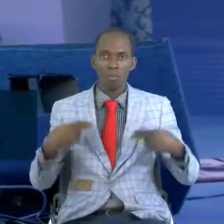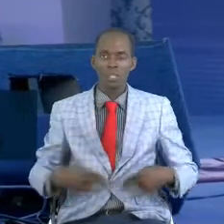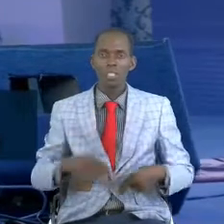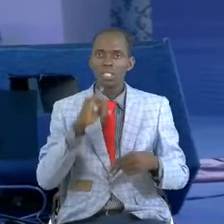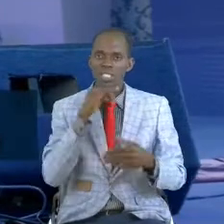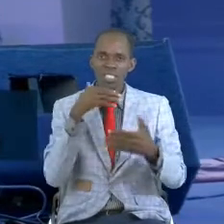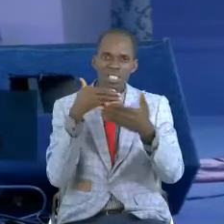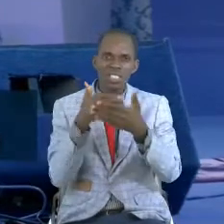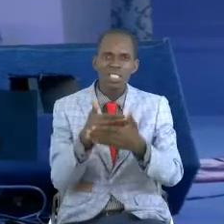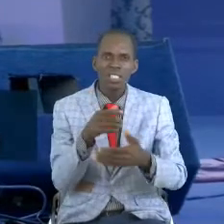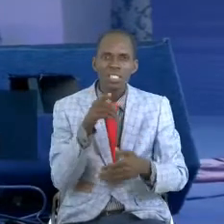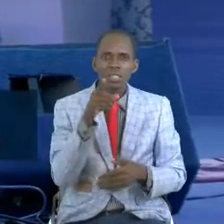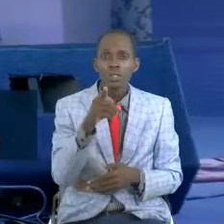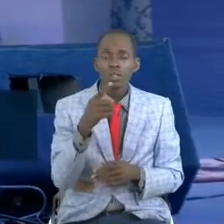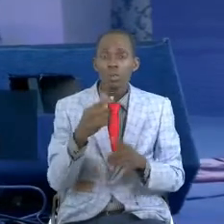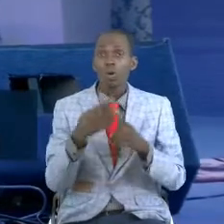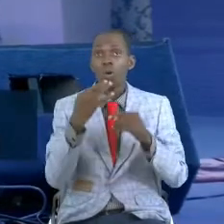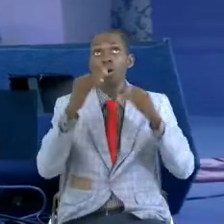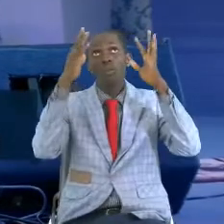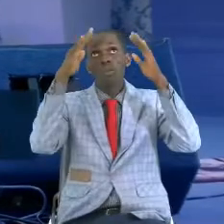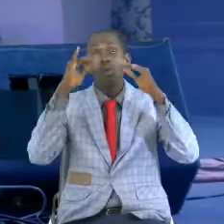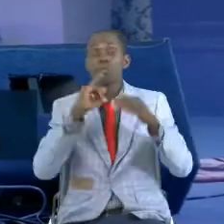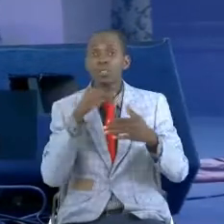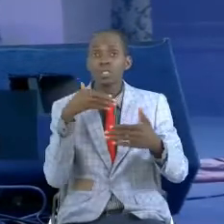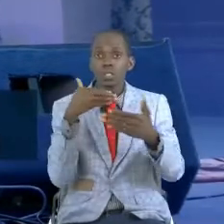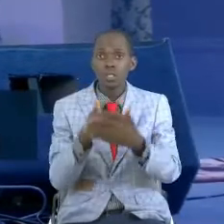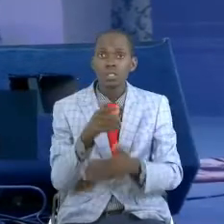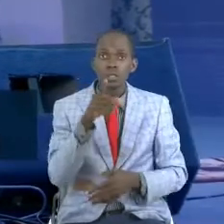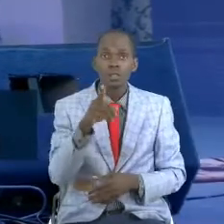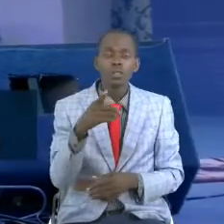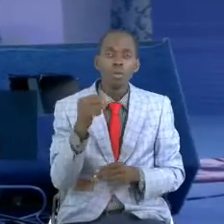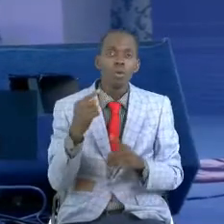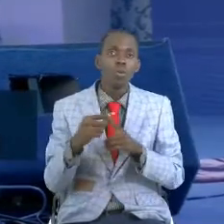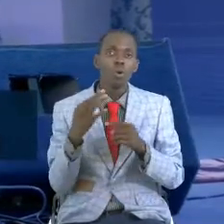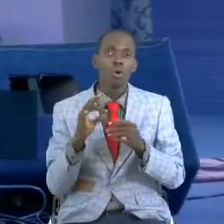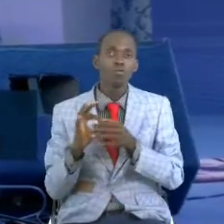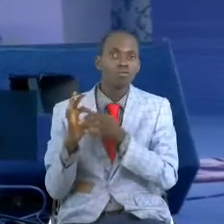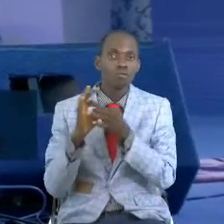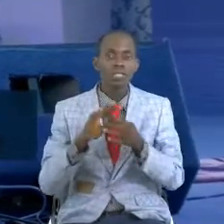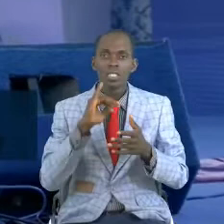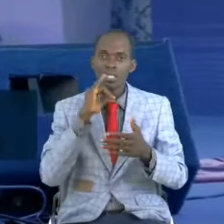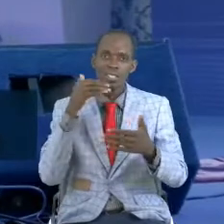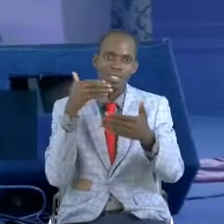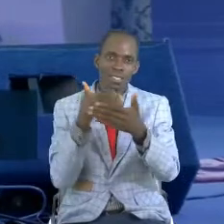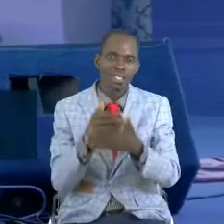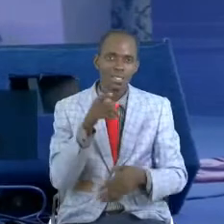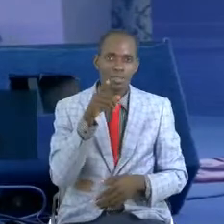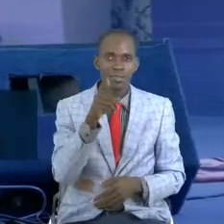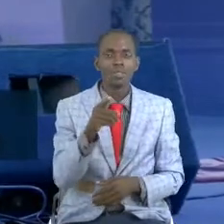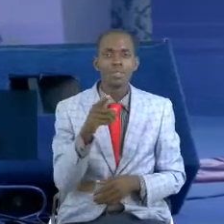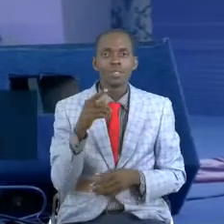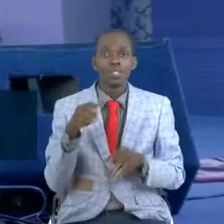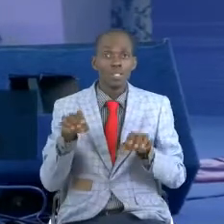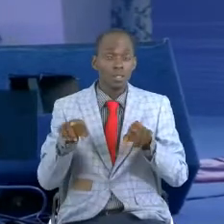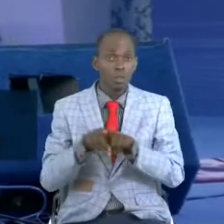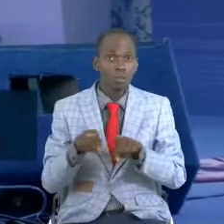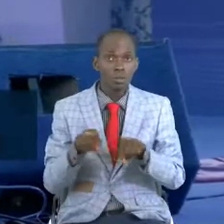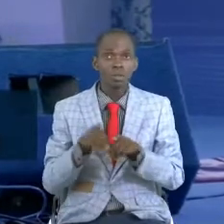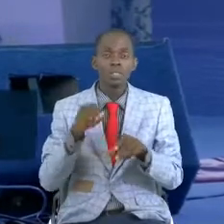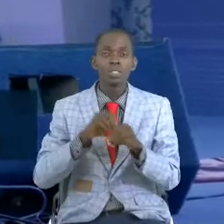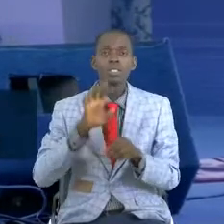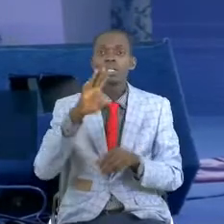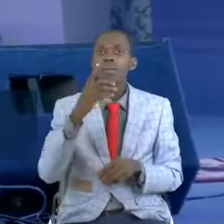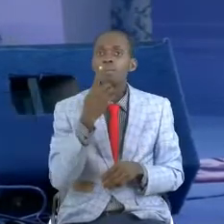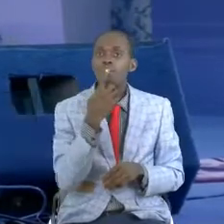the word of harmony is near you. The word is near thee, even in thy mouth and